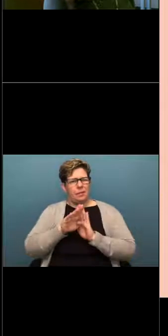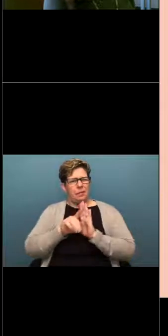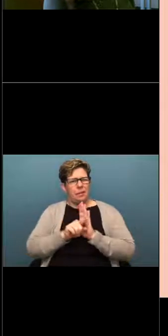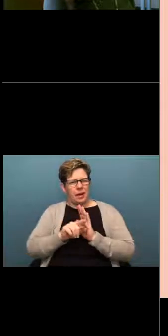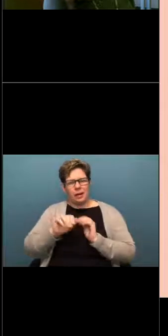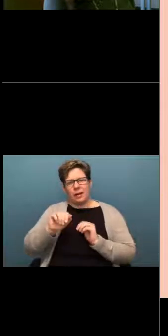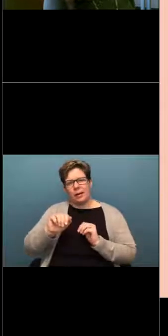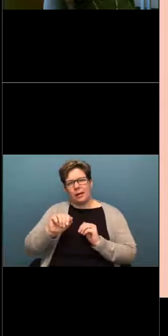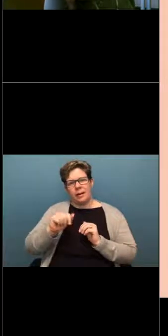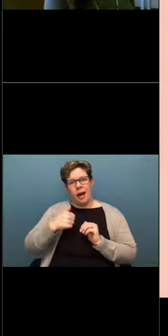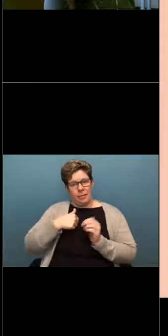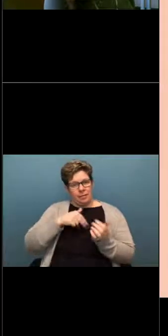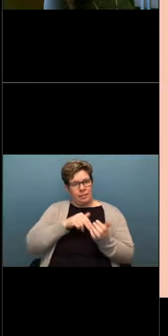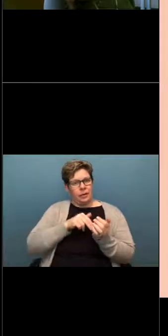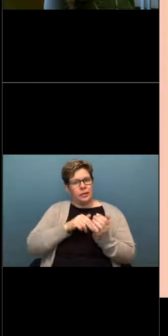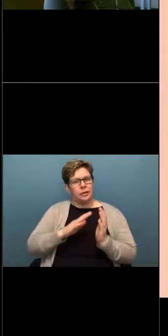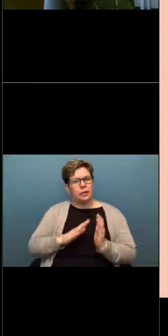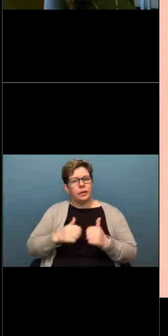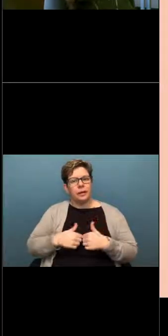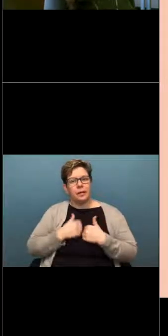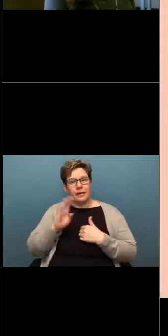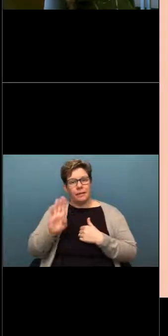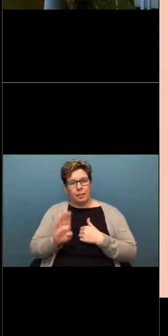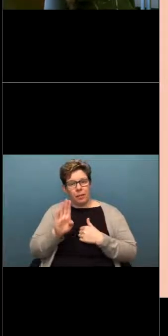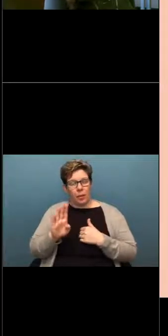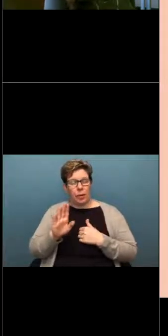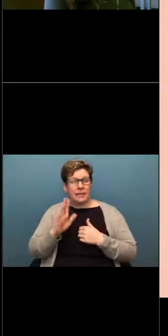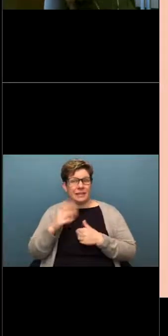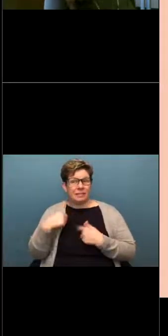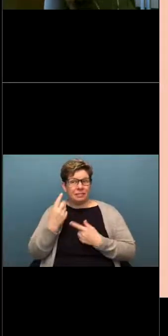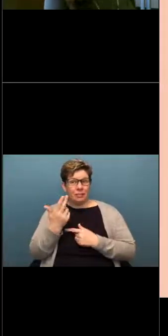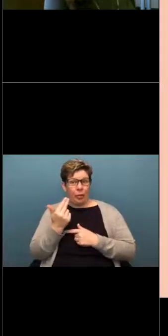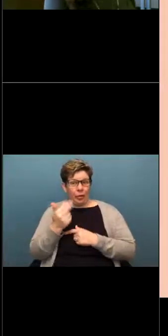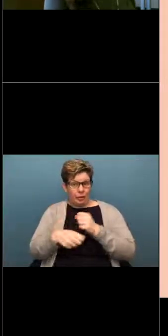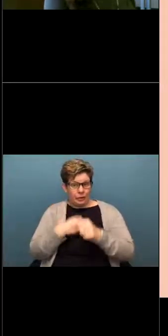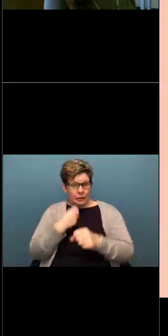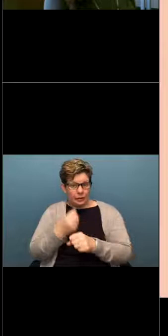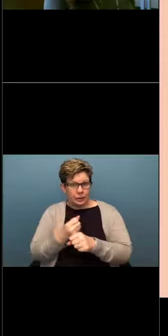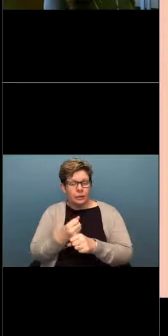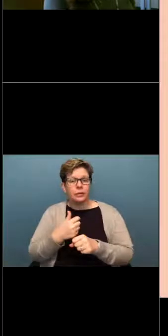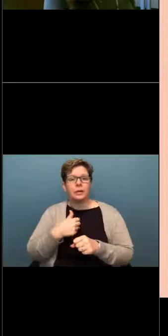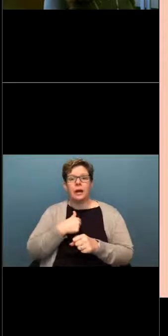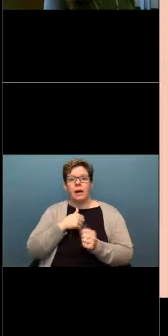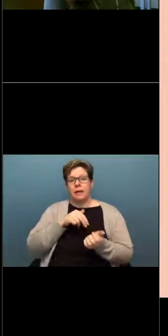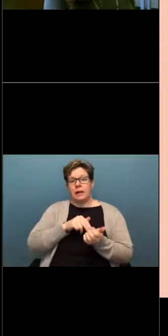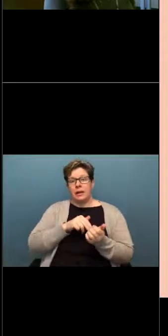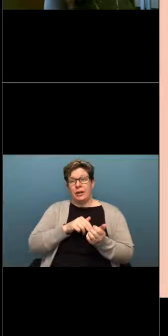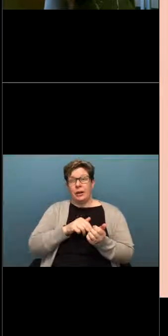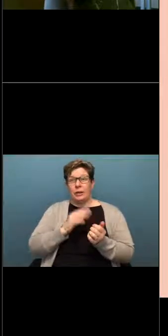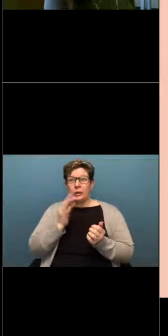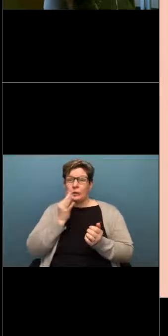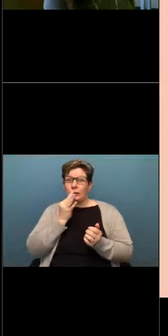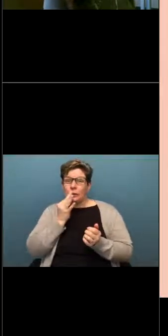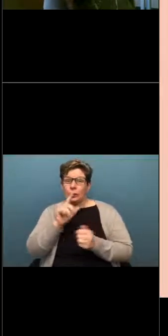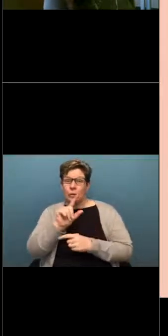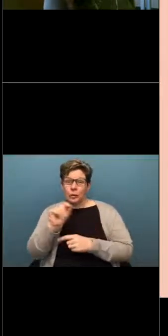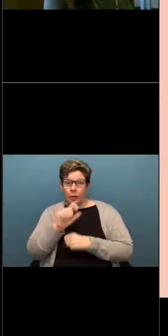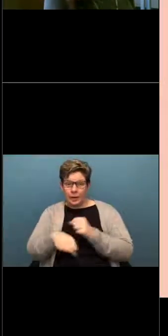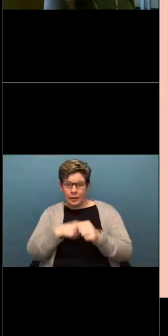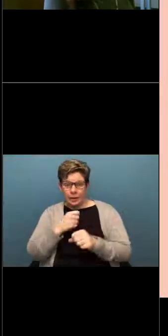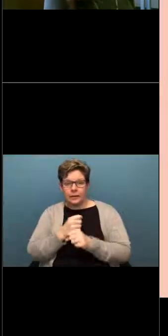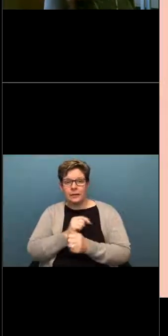mentioned, I'm a nurse. I've lived in Boise for about 13 years. I've been a nurse for almost 20. I graduated from